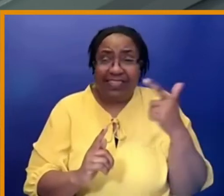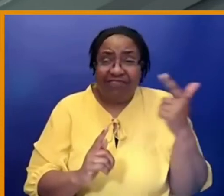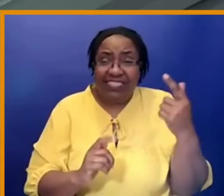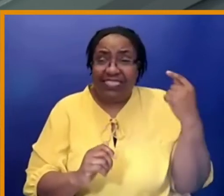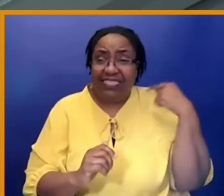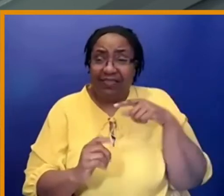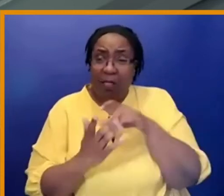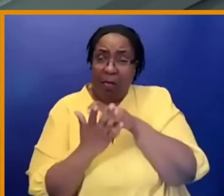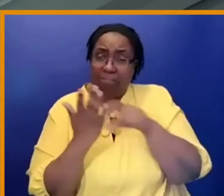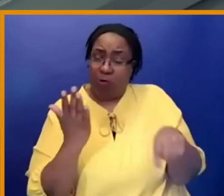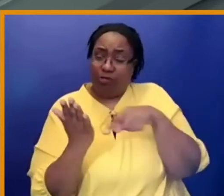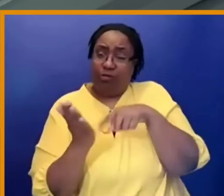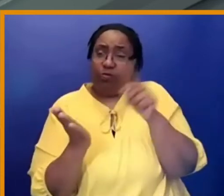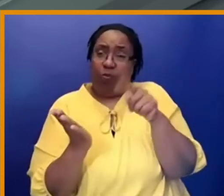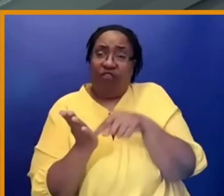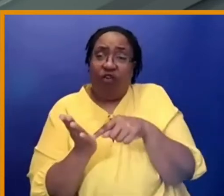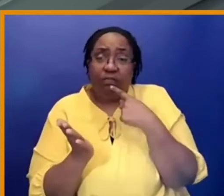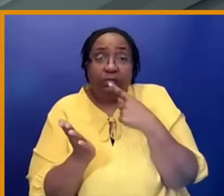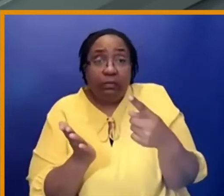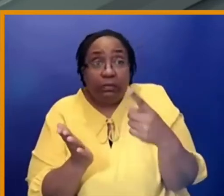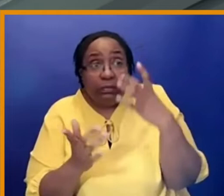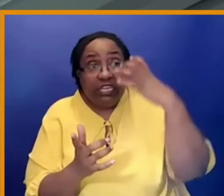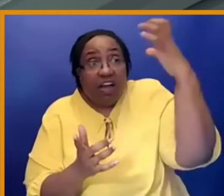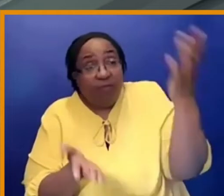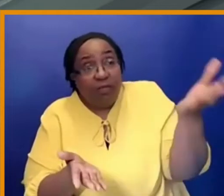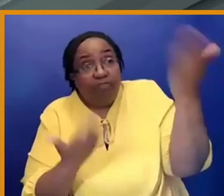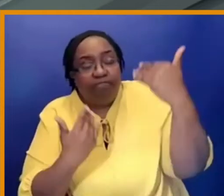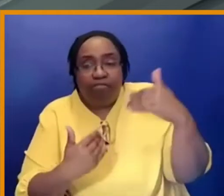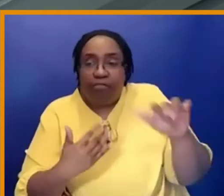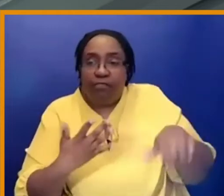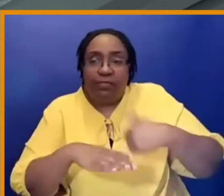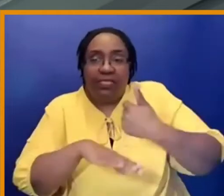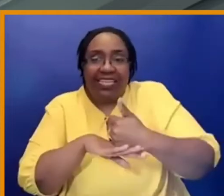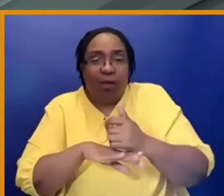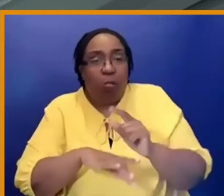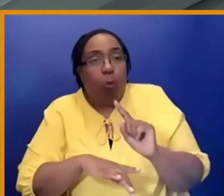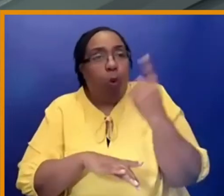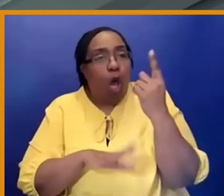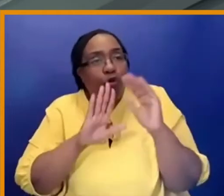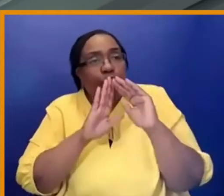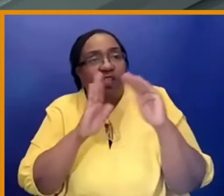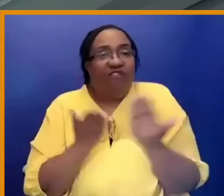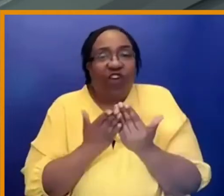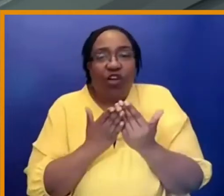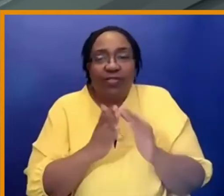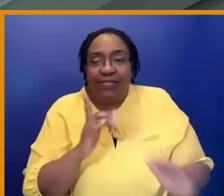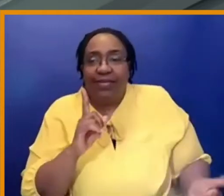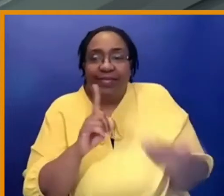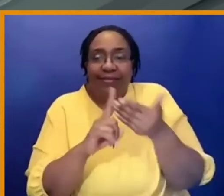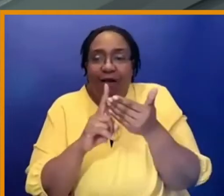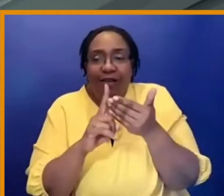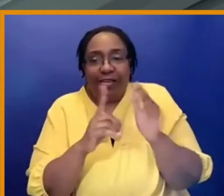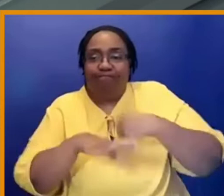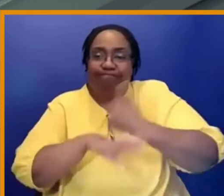the government to set the world's first legally binding target to halt and begin to reverse the decline of